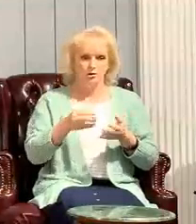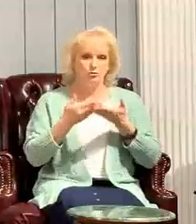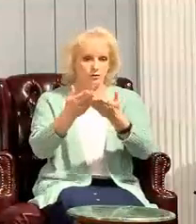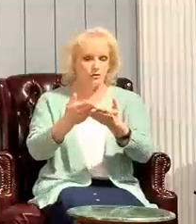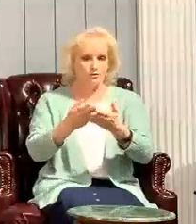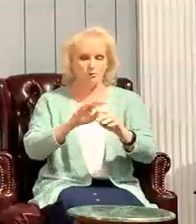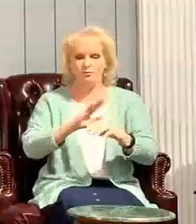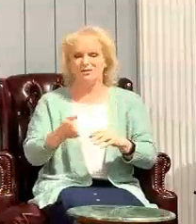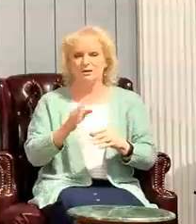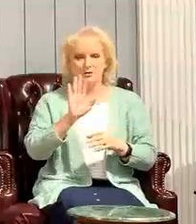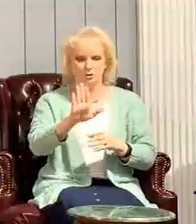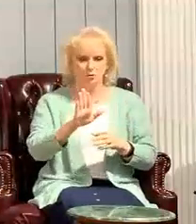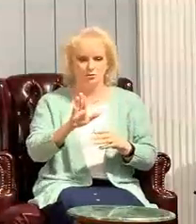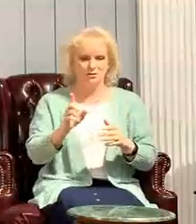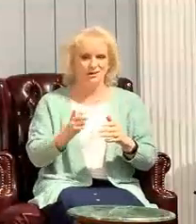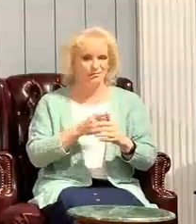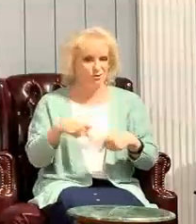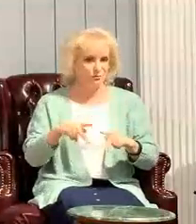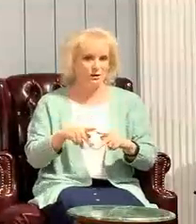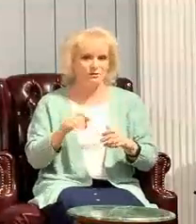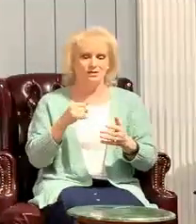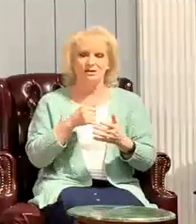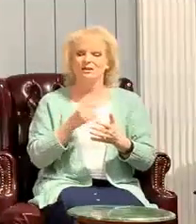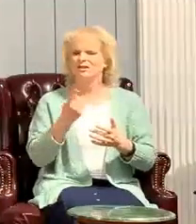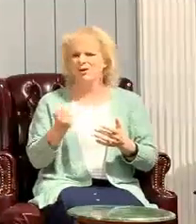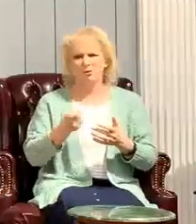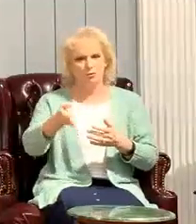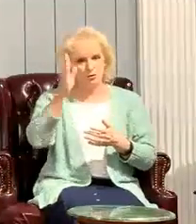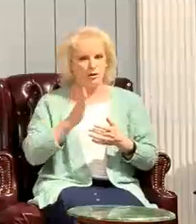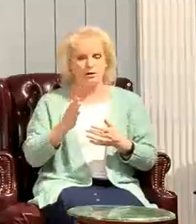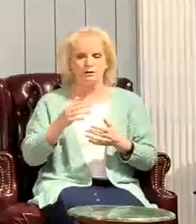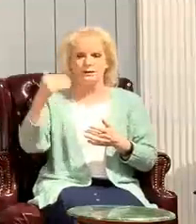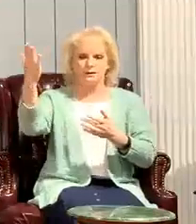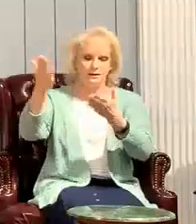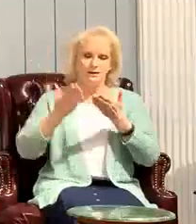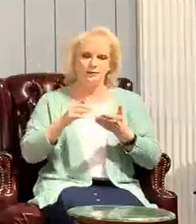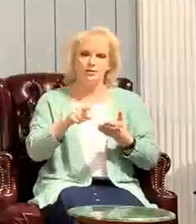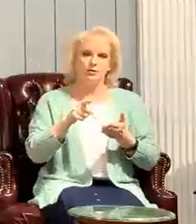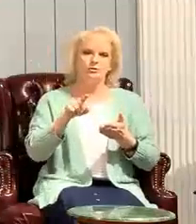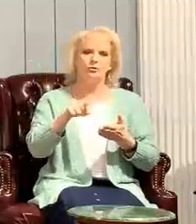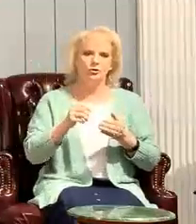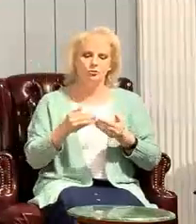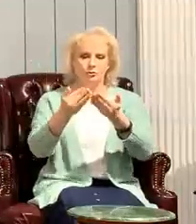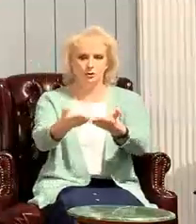place. It was God's. He gave it to you so that you could give.